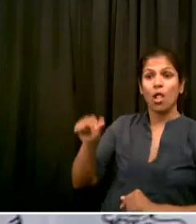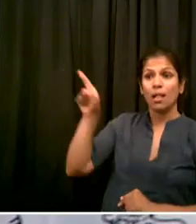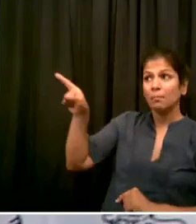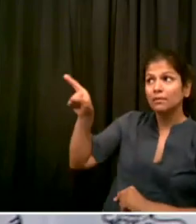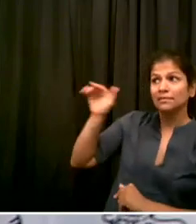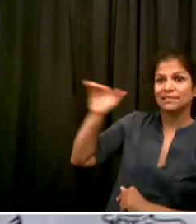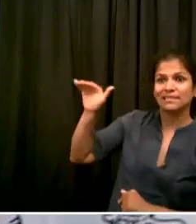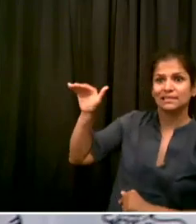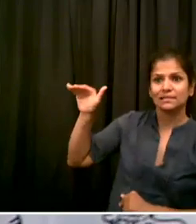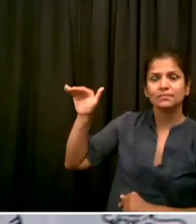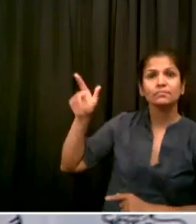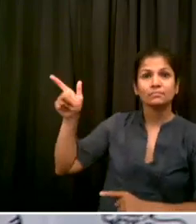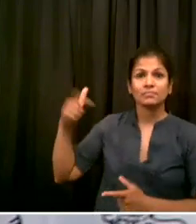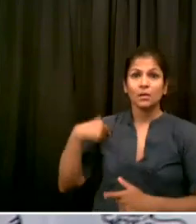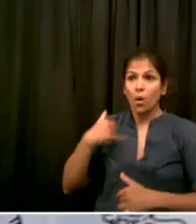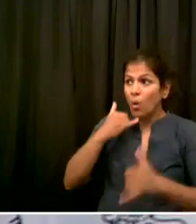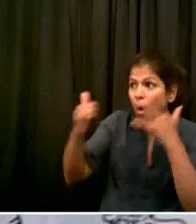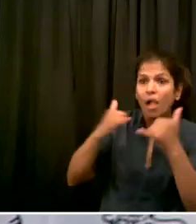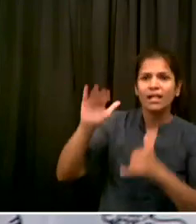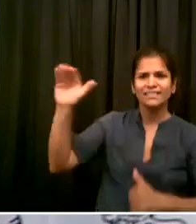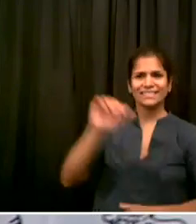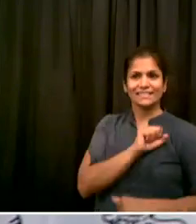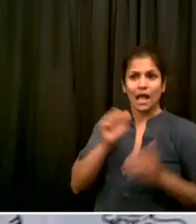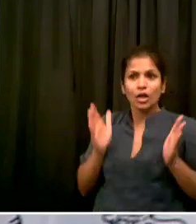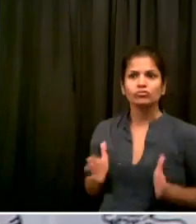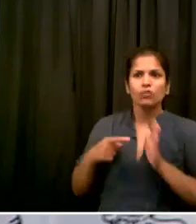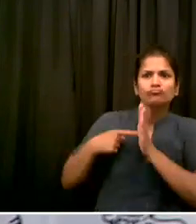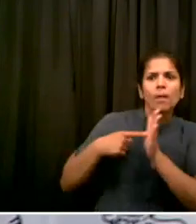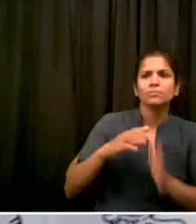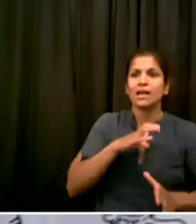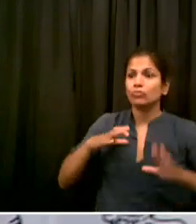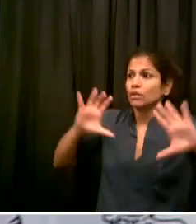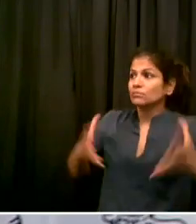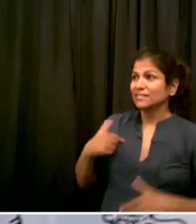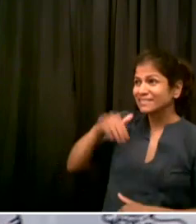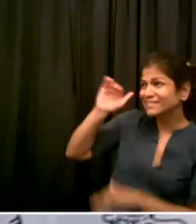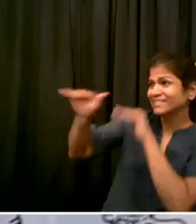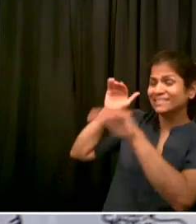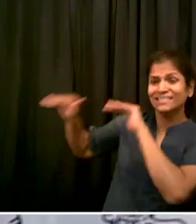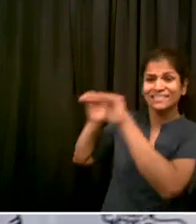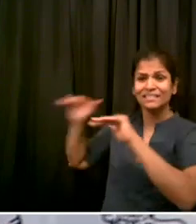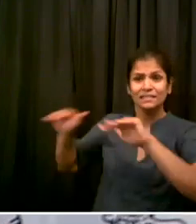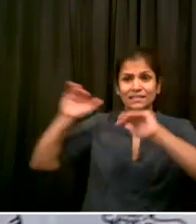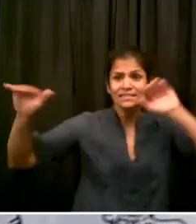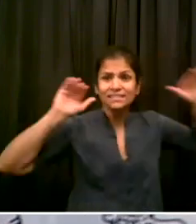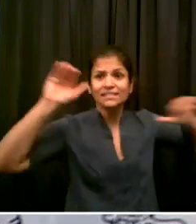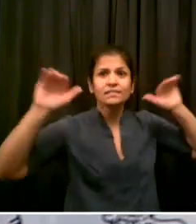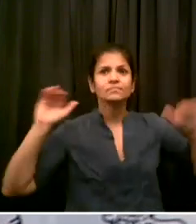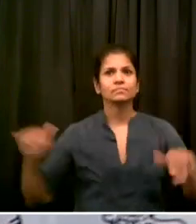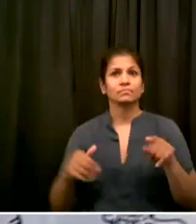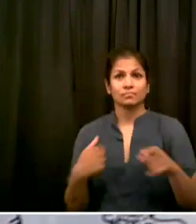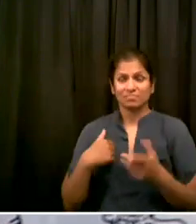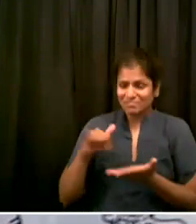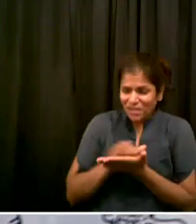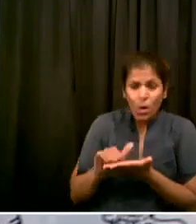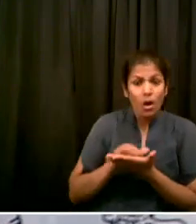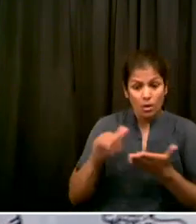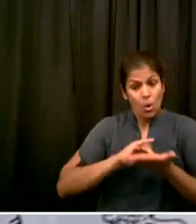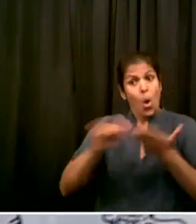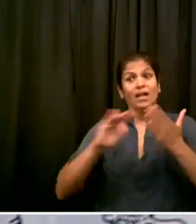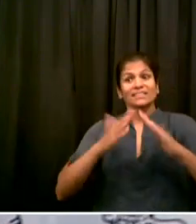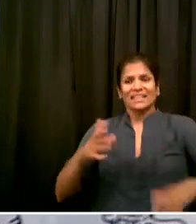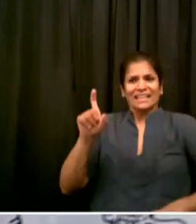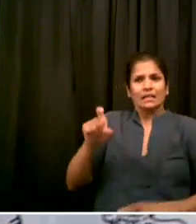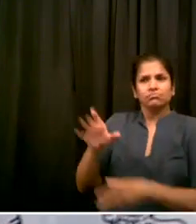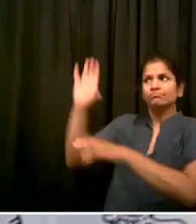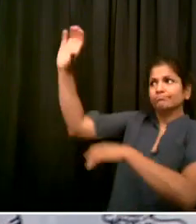the legislation to give us long-term borrowing. Let them hear from their constituents that we want to avert layoffs at